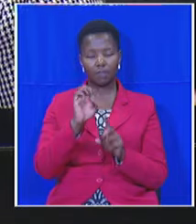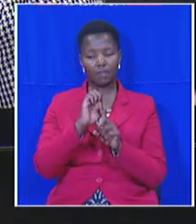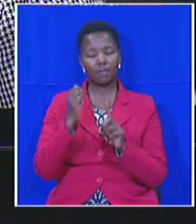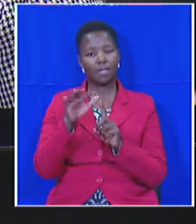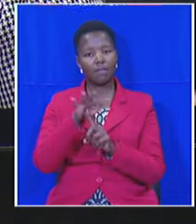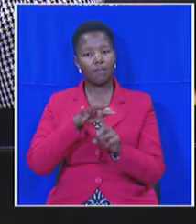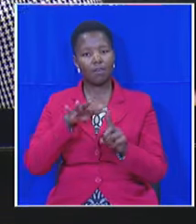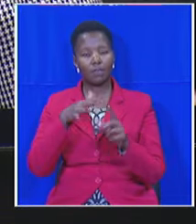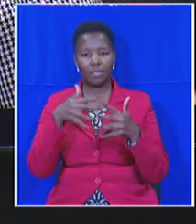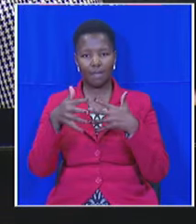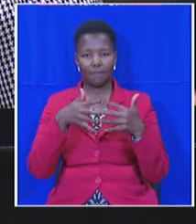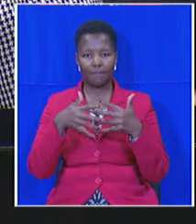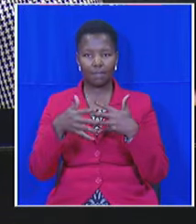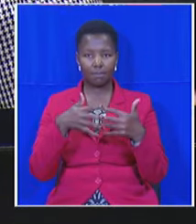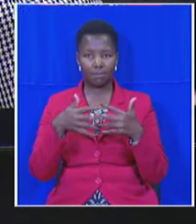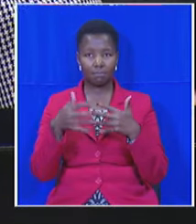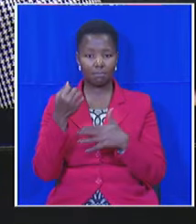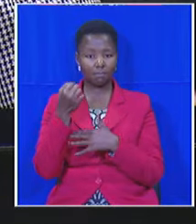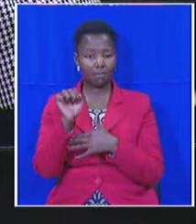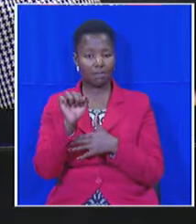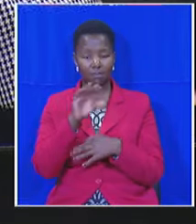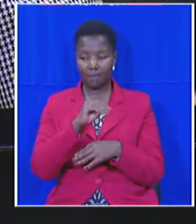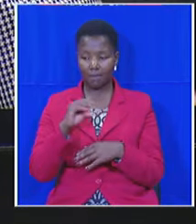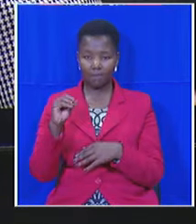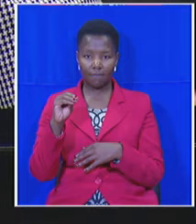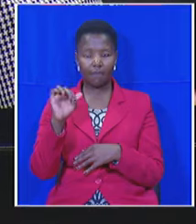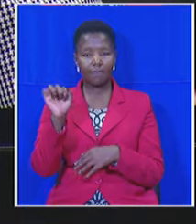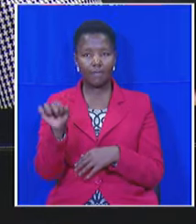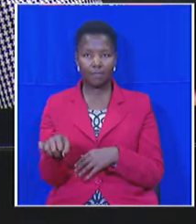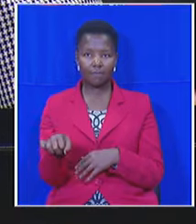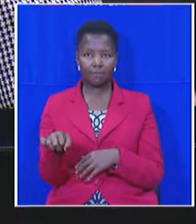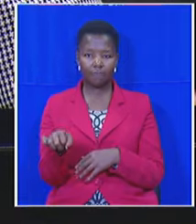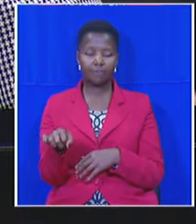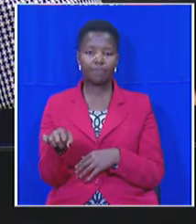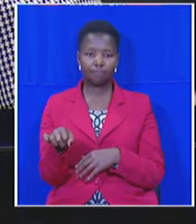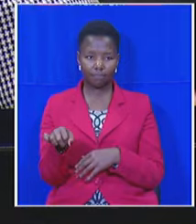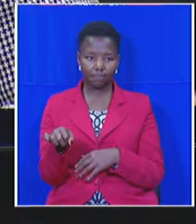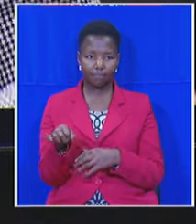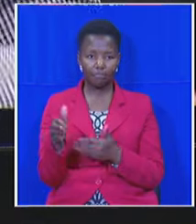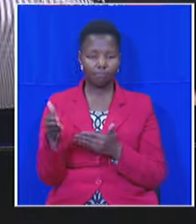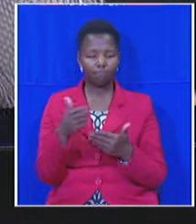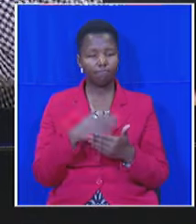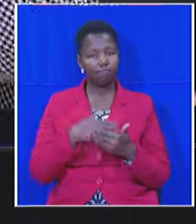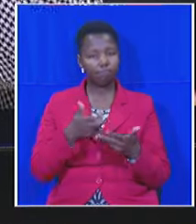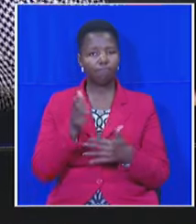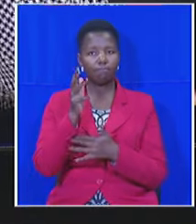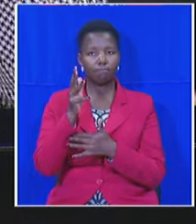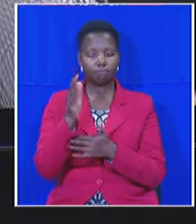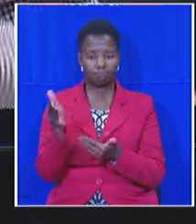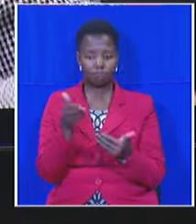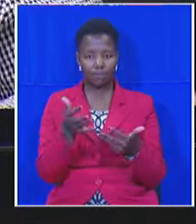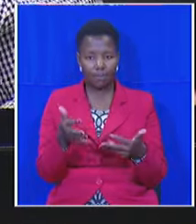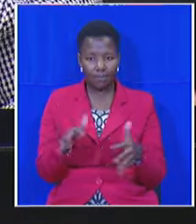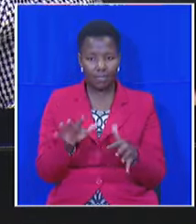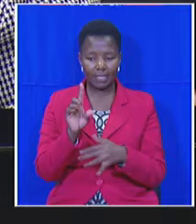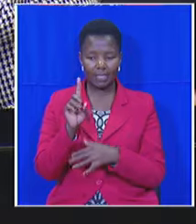environmental affairs. Are there any objections? Yes, there are objections, and declaration of vote has been requested.